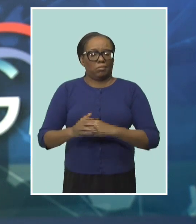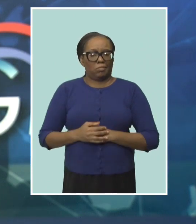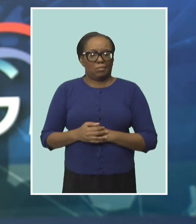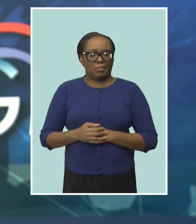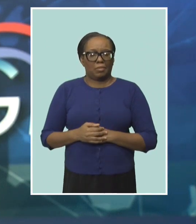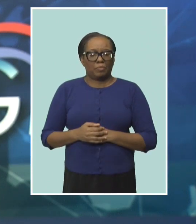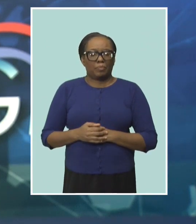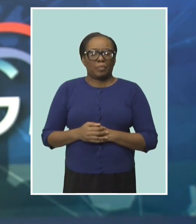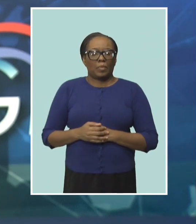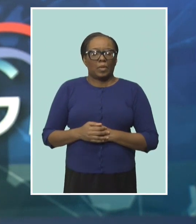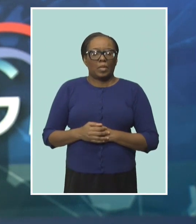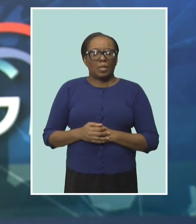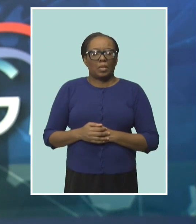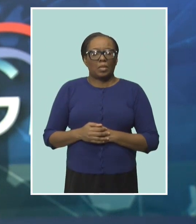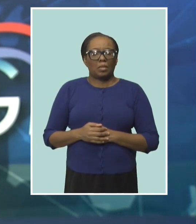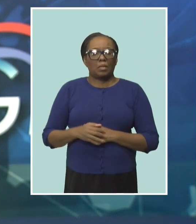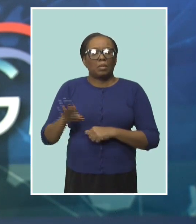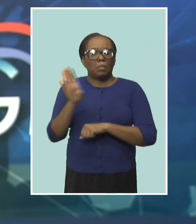sponsor